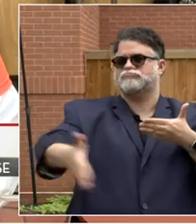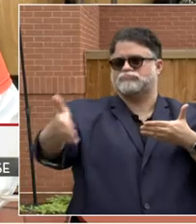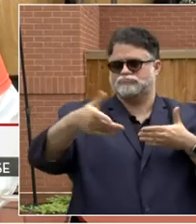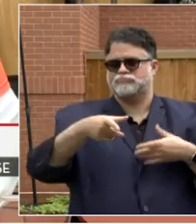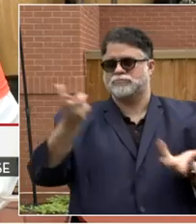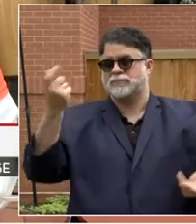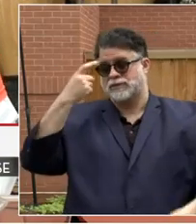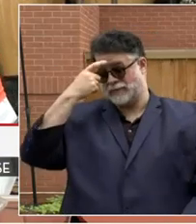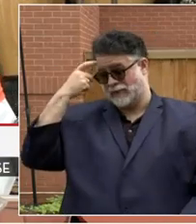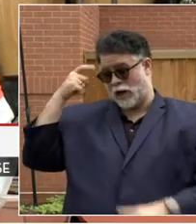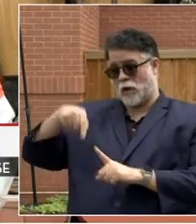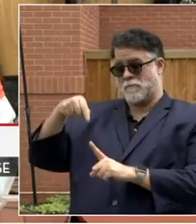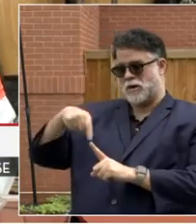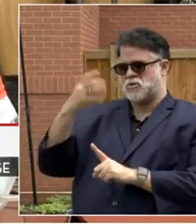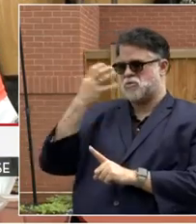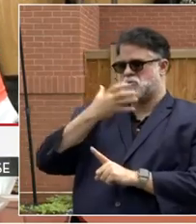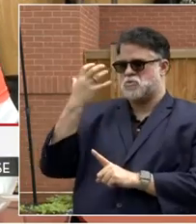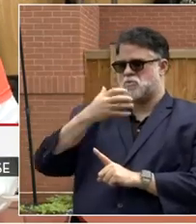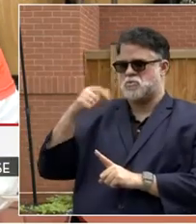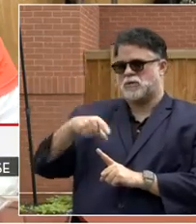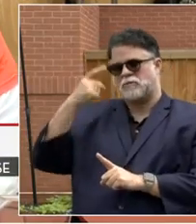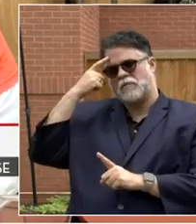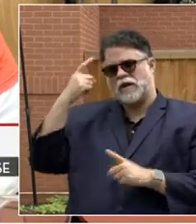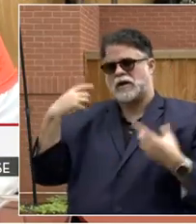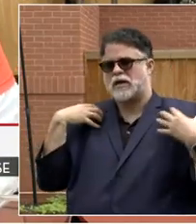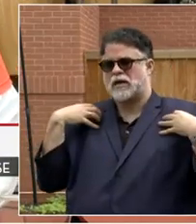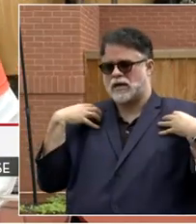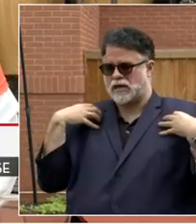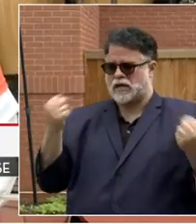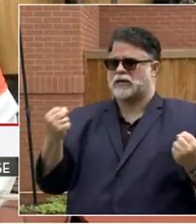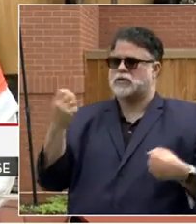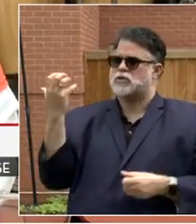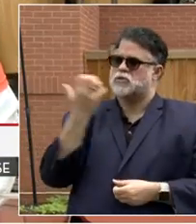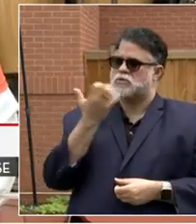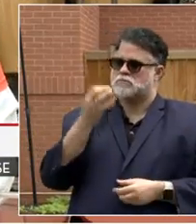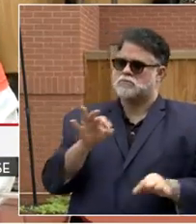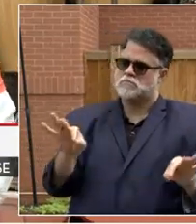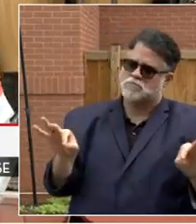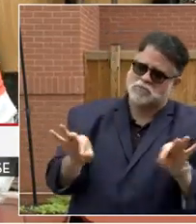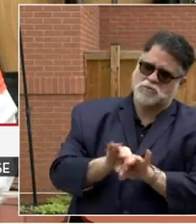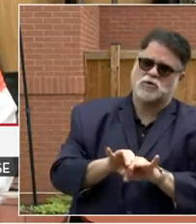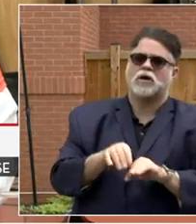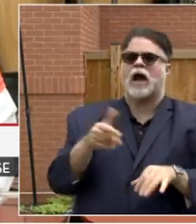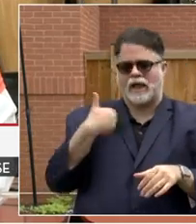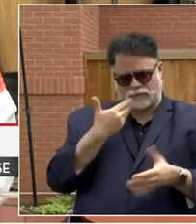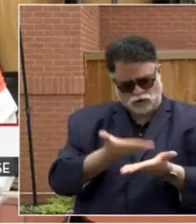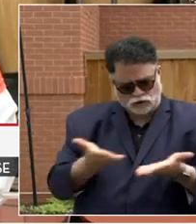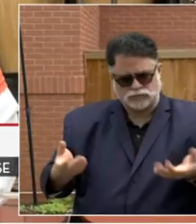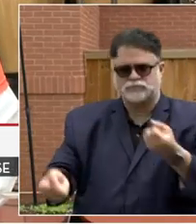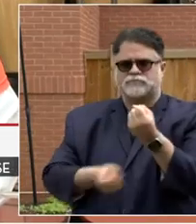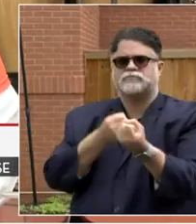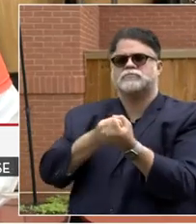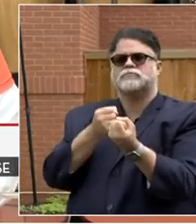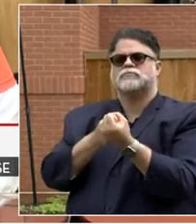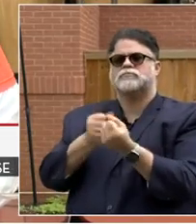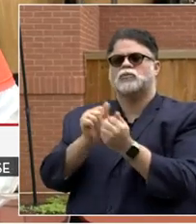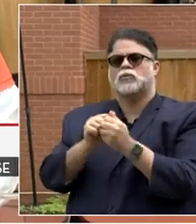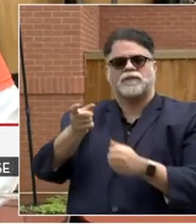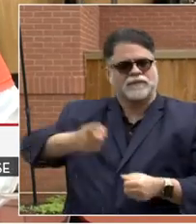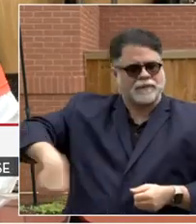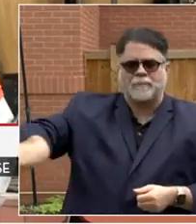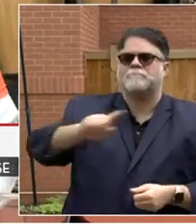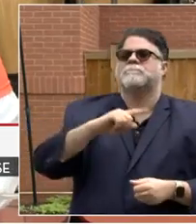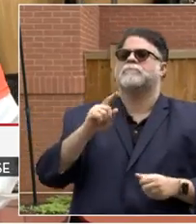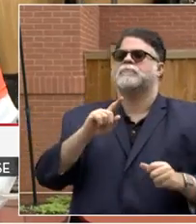mental health is essential. And ones, we have resources and we're here to support. Second, I want to encourage you to connect with your local roving